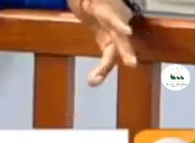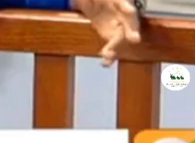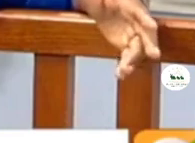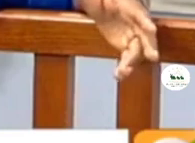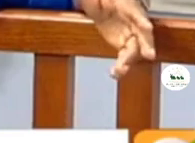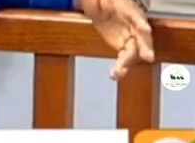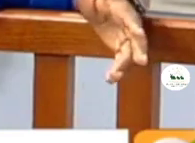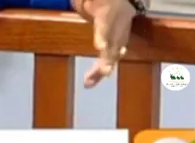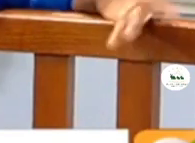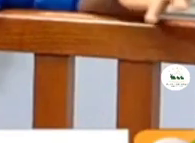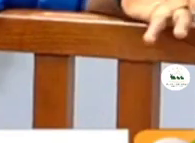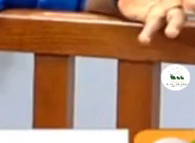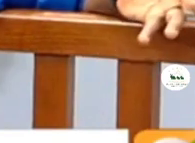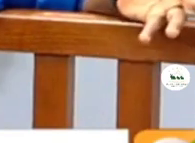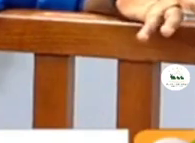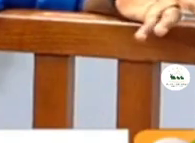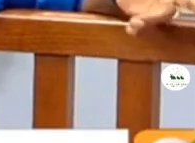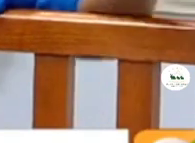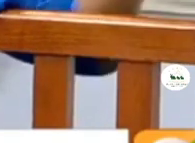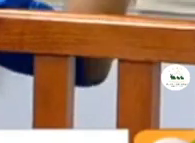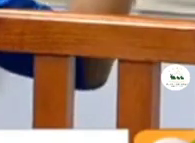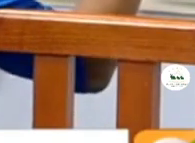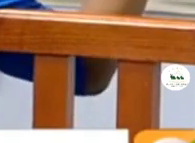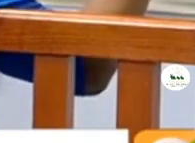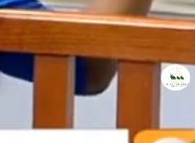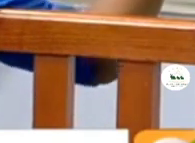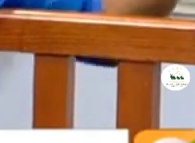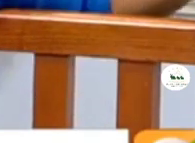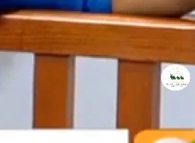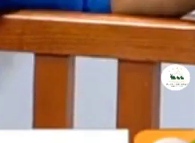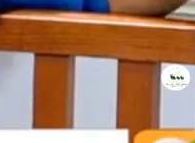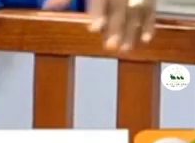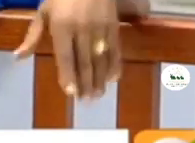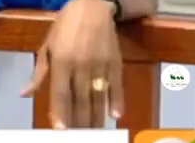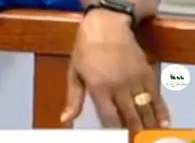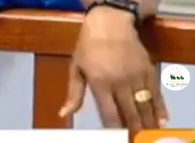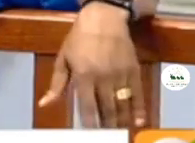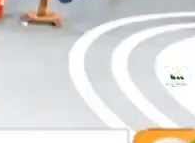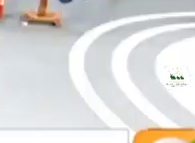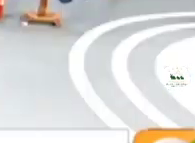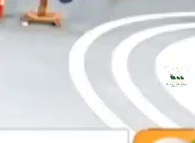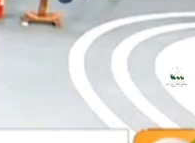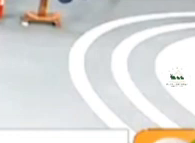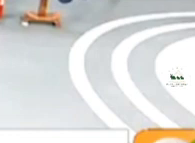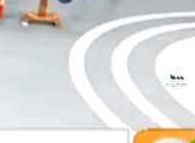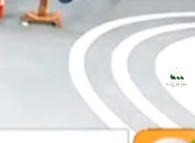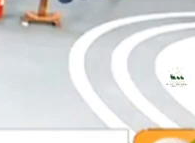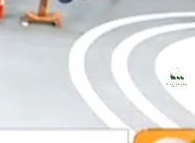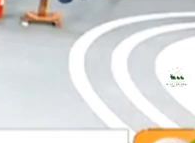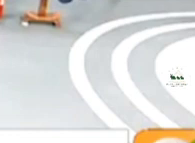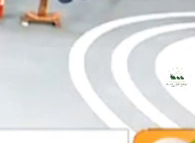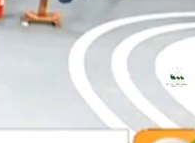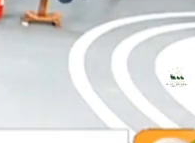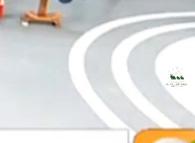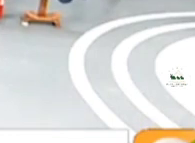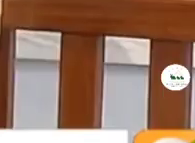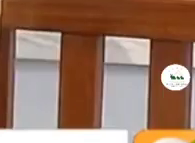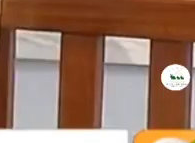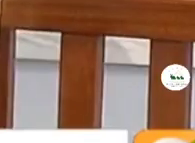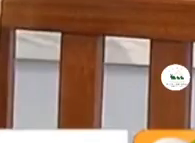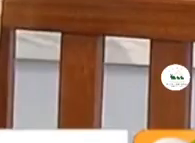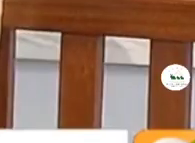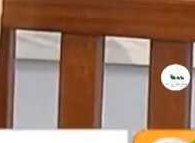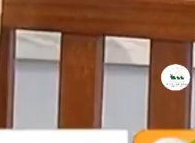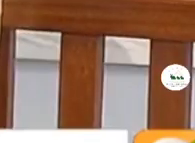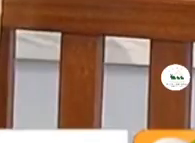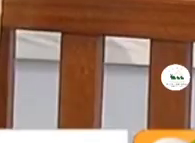Wananchi voters nominate the last two people who get to the wire. No, the individuals have the right to